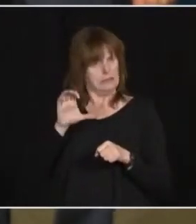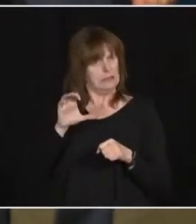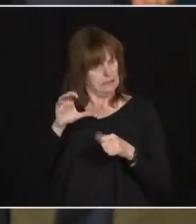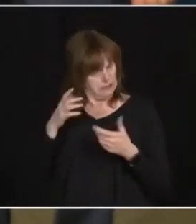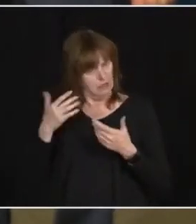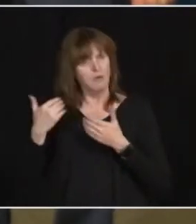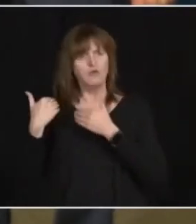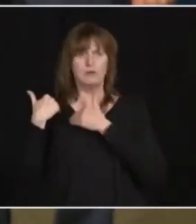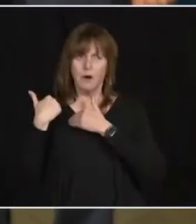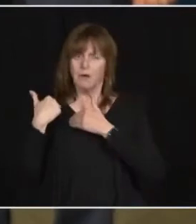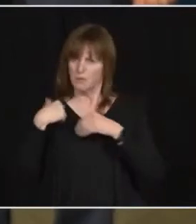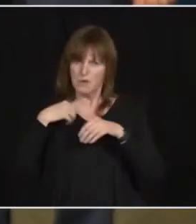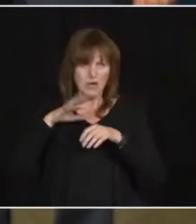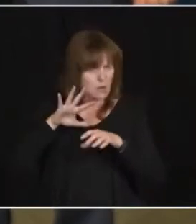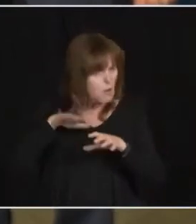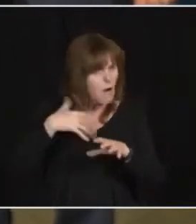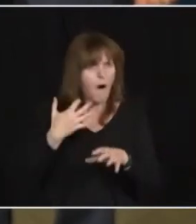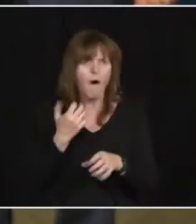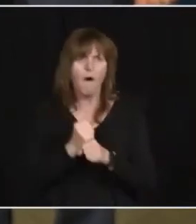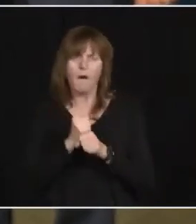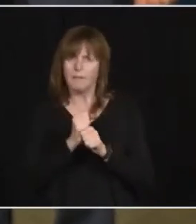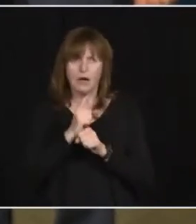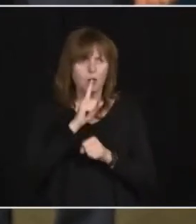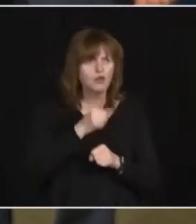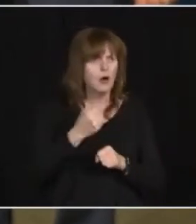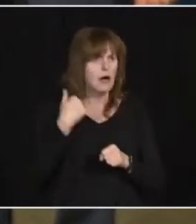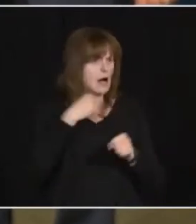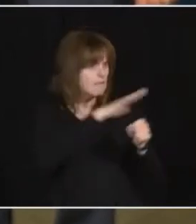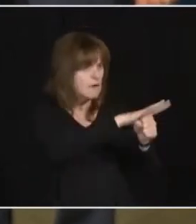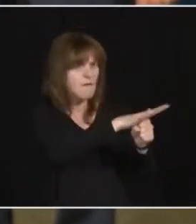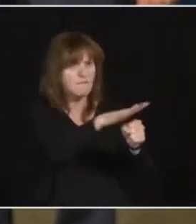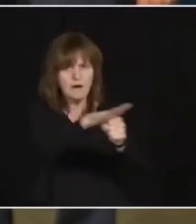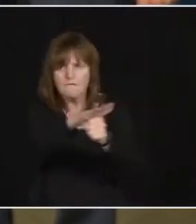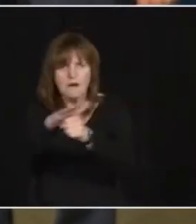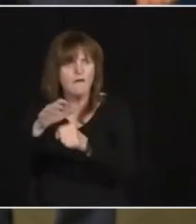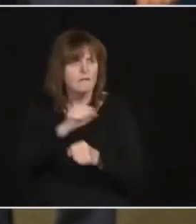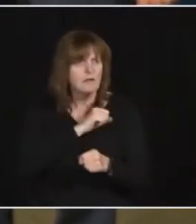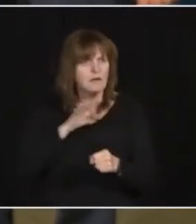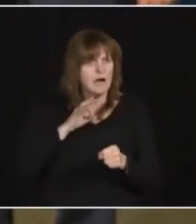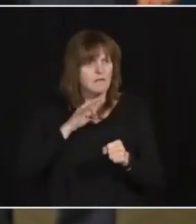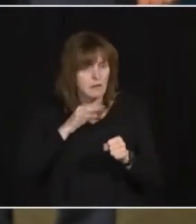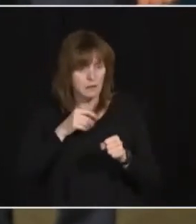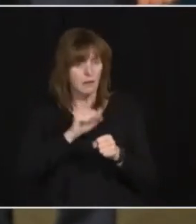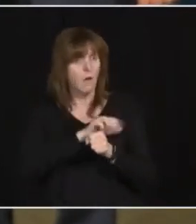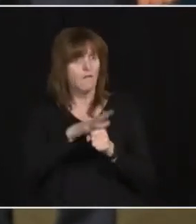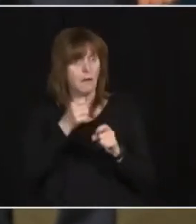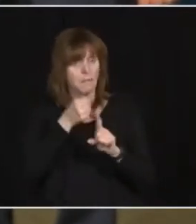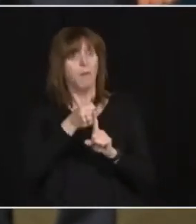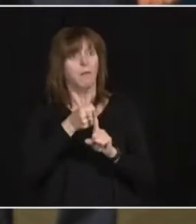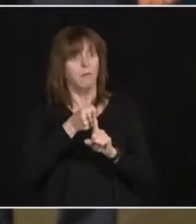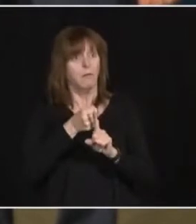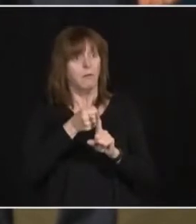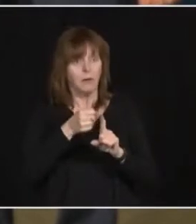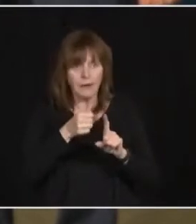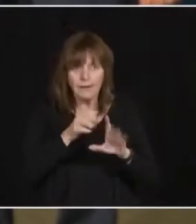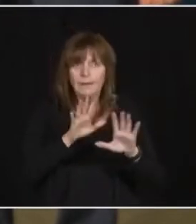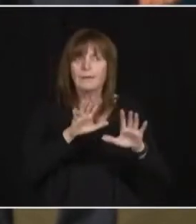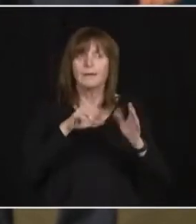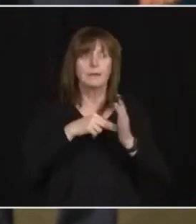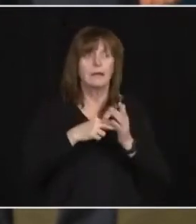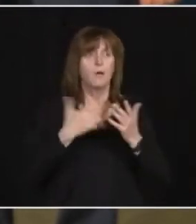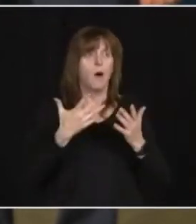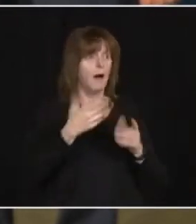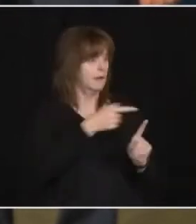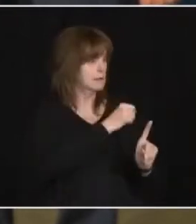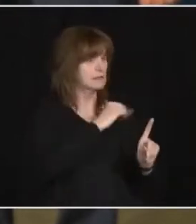that issue when this pandemic broke. So in the context of a pandemic where staff may have to self-isolate, we needed a group